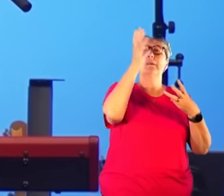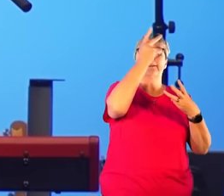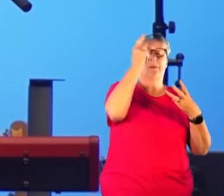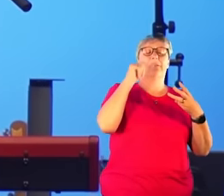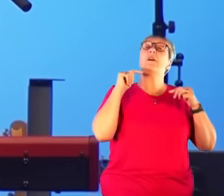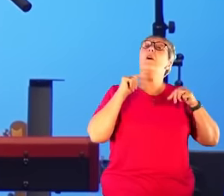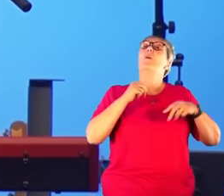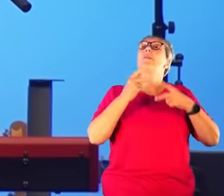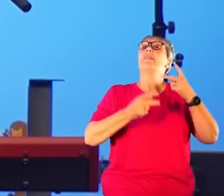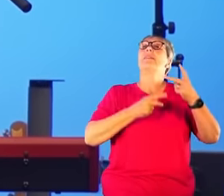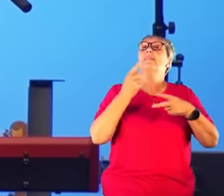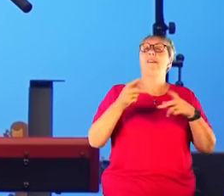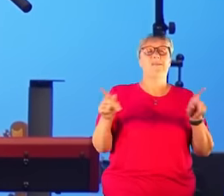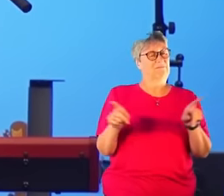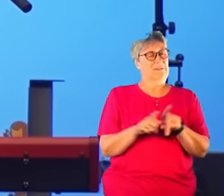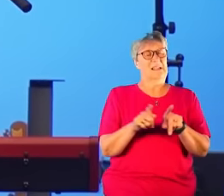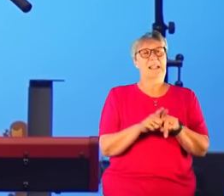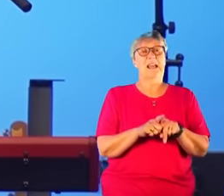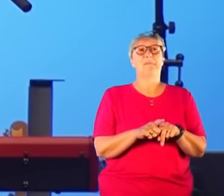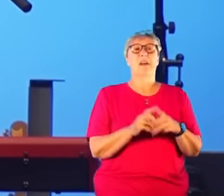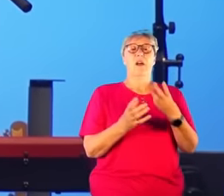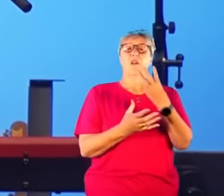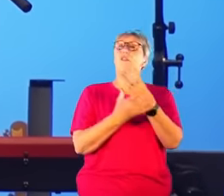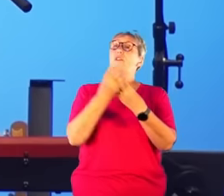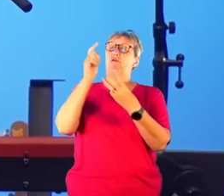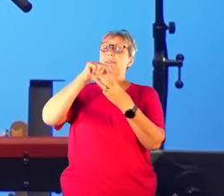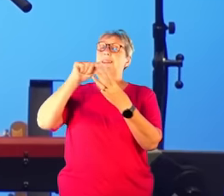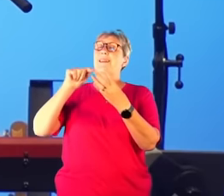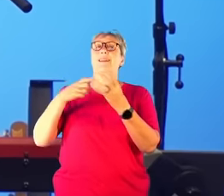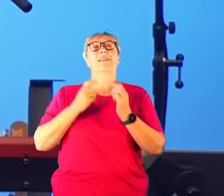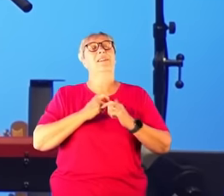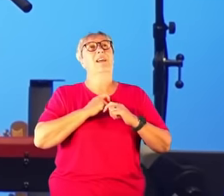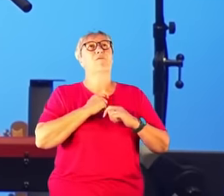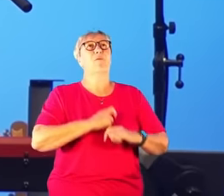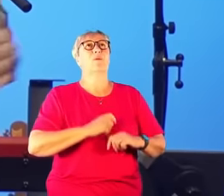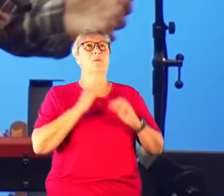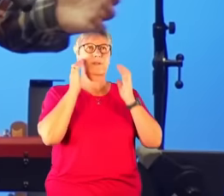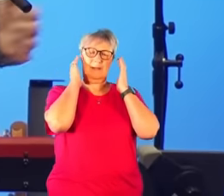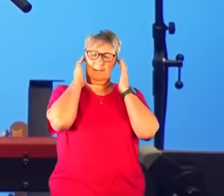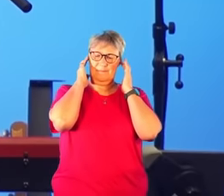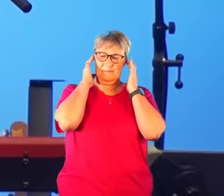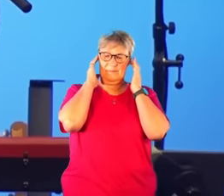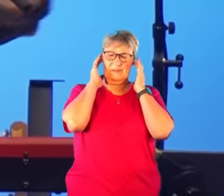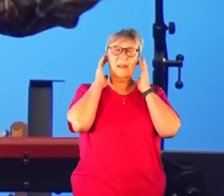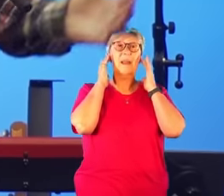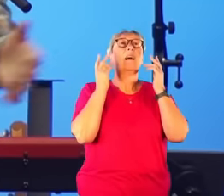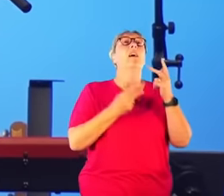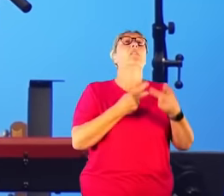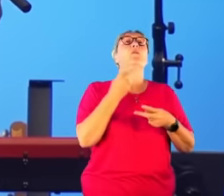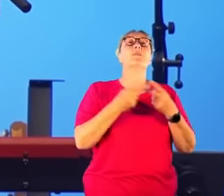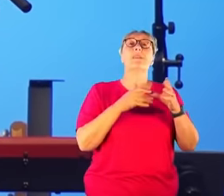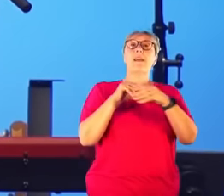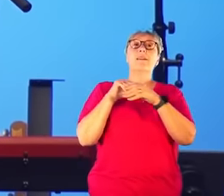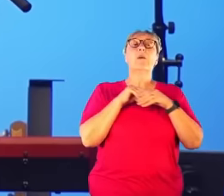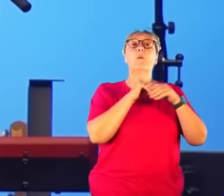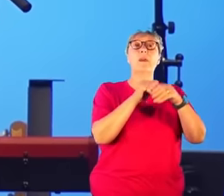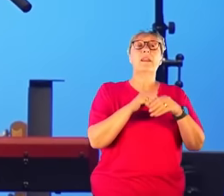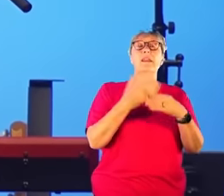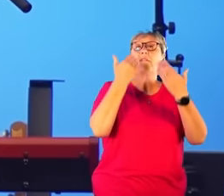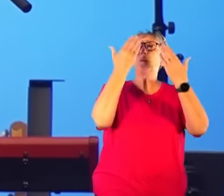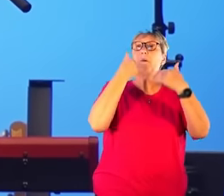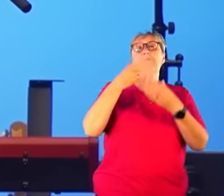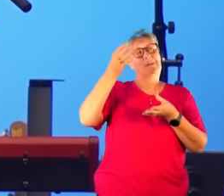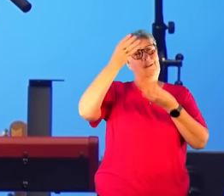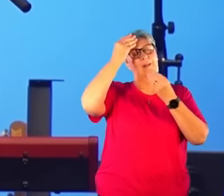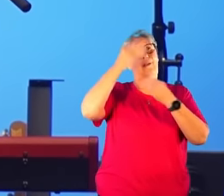their roles. So please do sing along if you know it and learn it if you don't. All of the songs this evening are designed to be